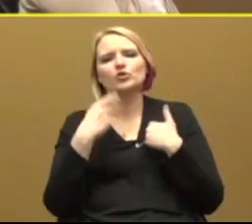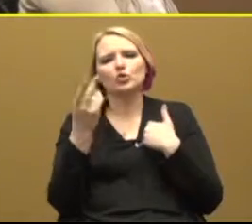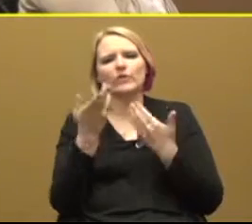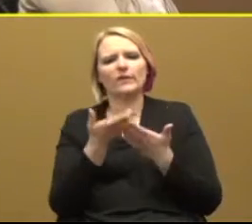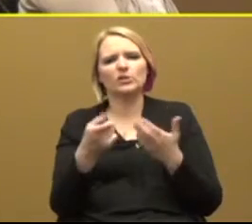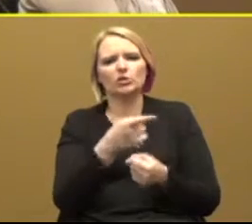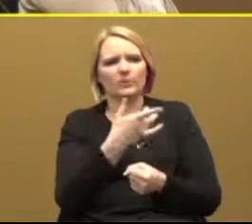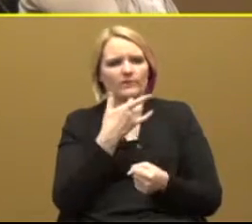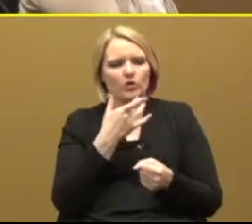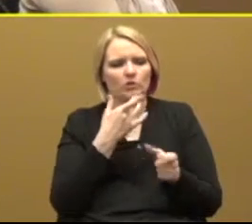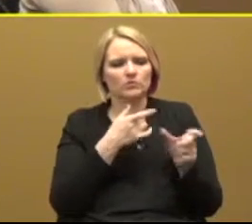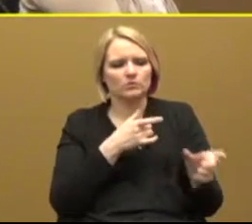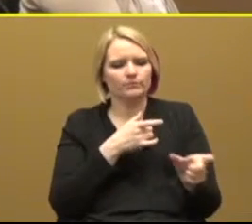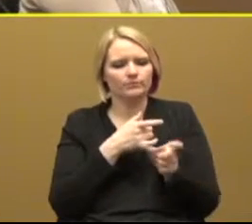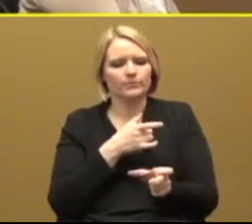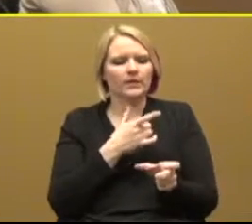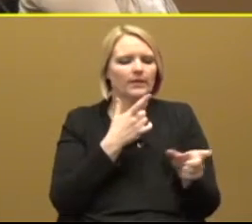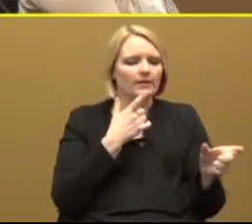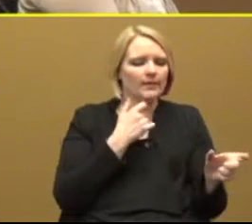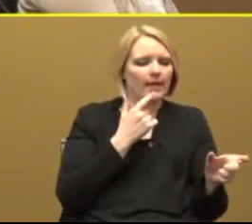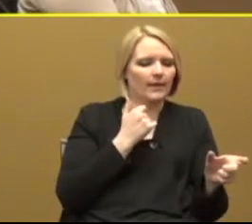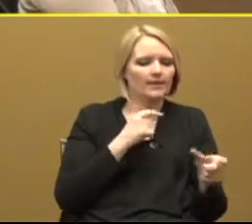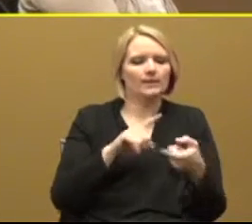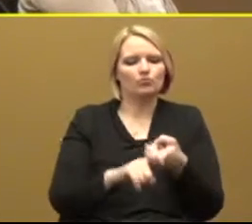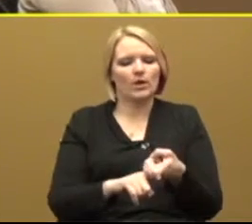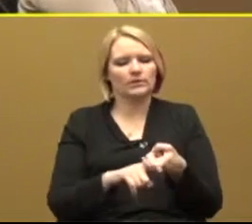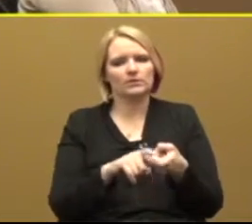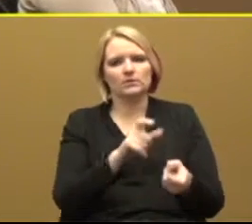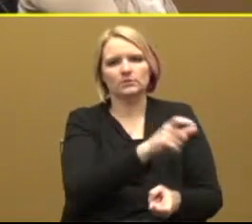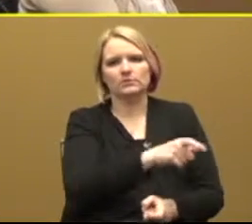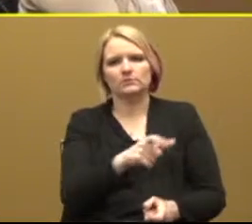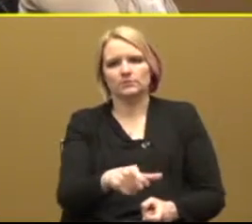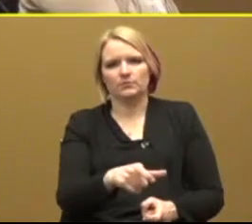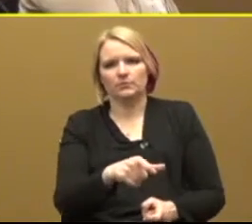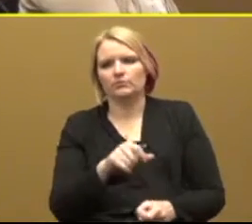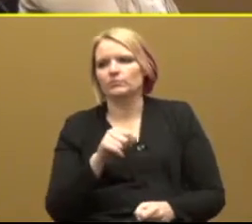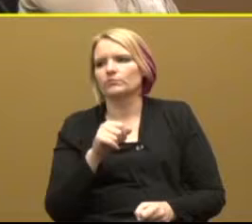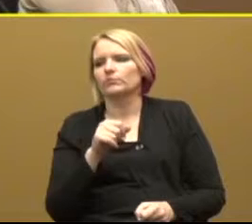she prefers. She likes candy and she likes pretzels.